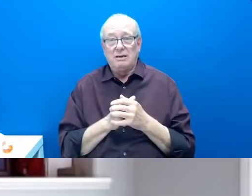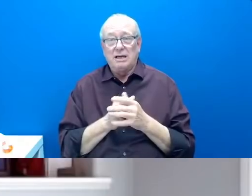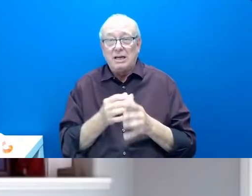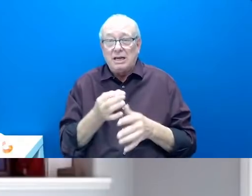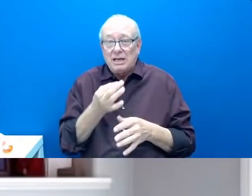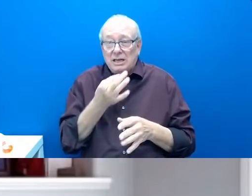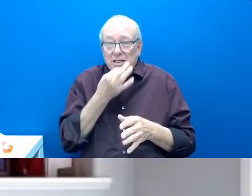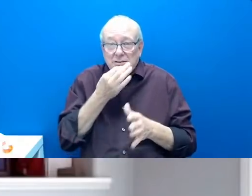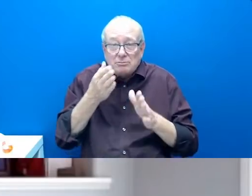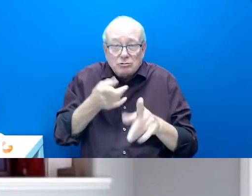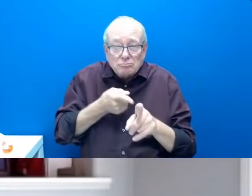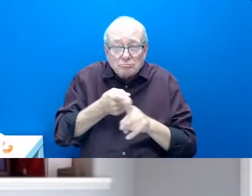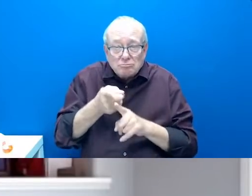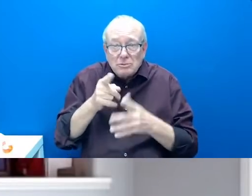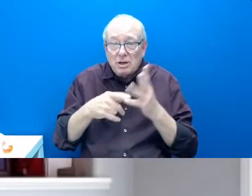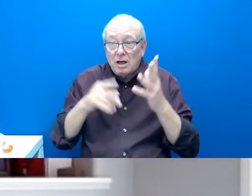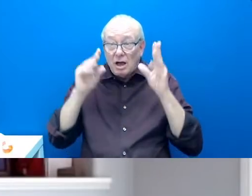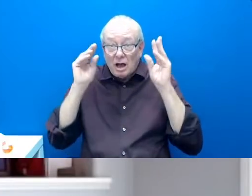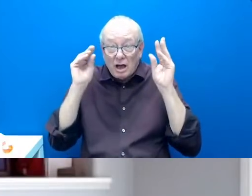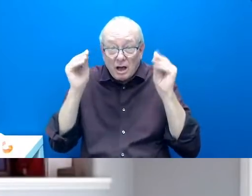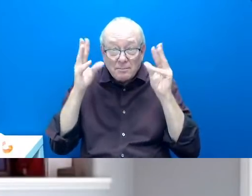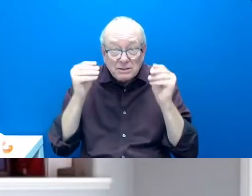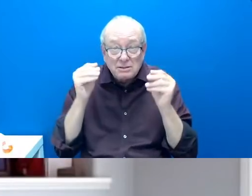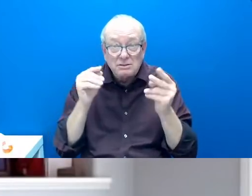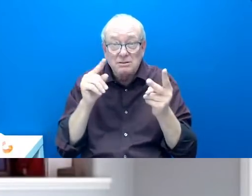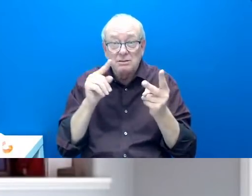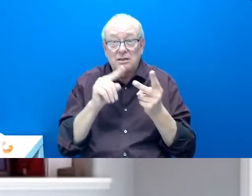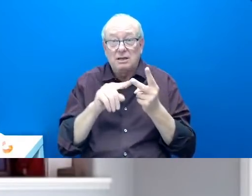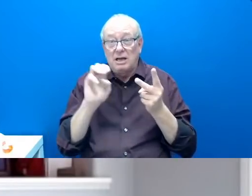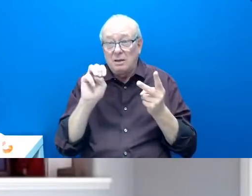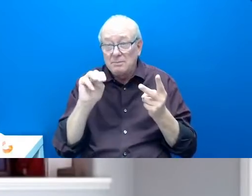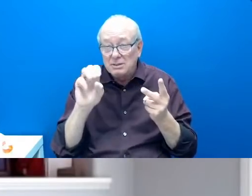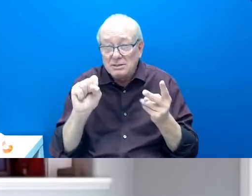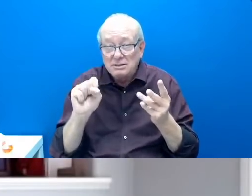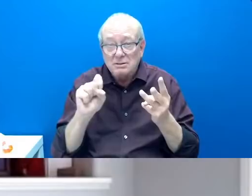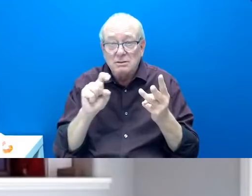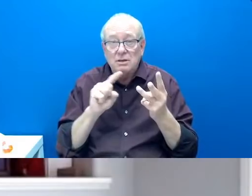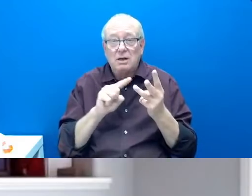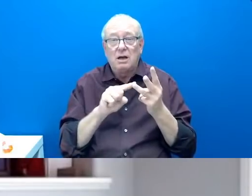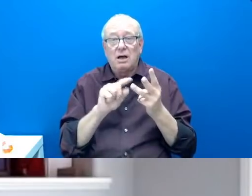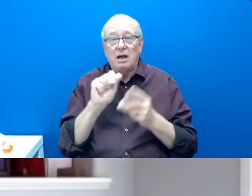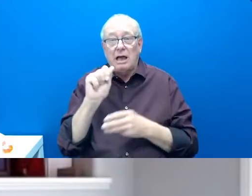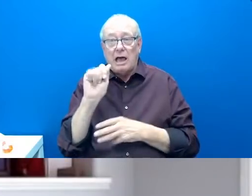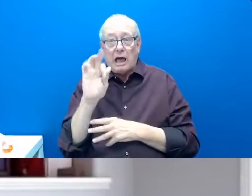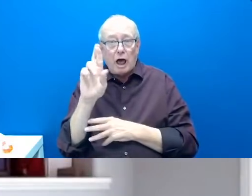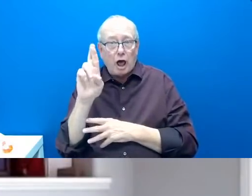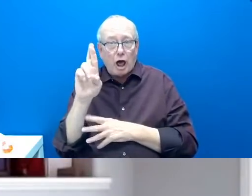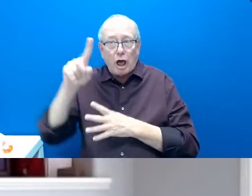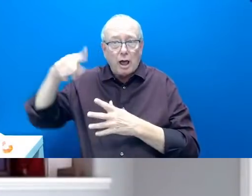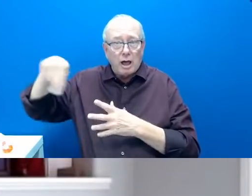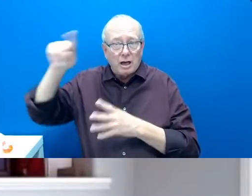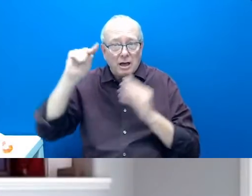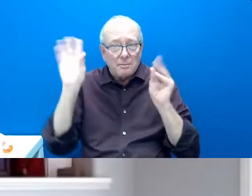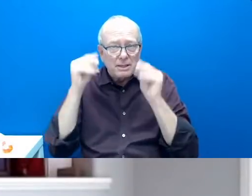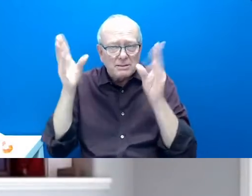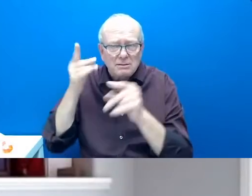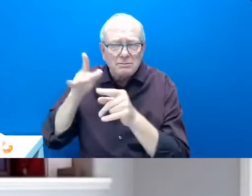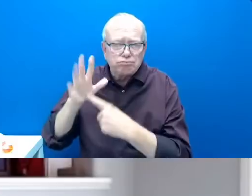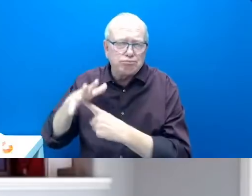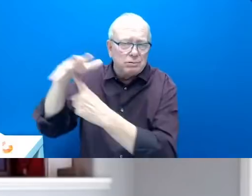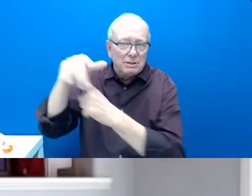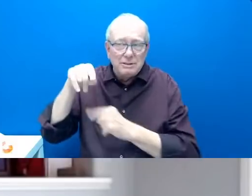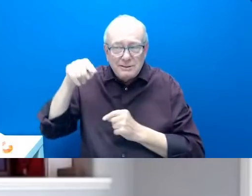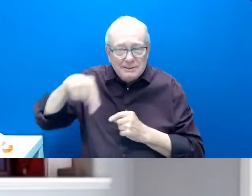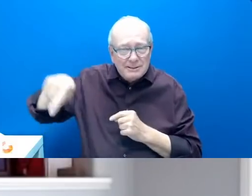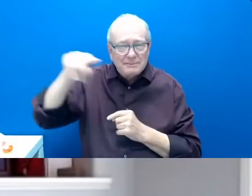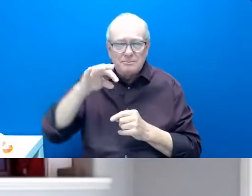our experts, including ambulance staff, EMS staff, and air medical crew, they are very attuned to these problems.